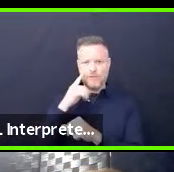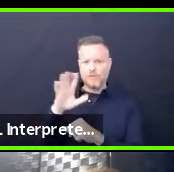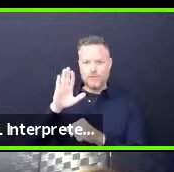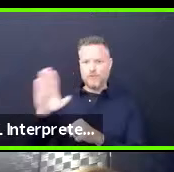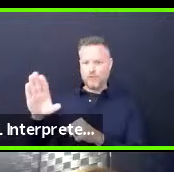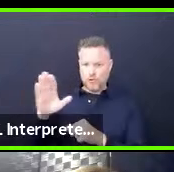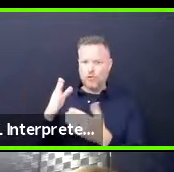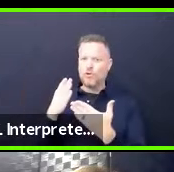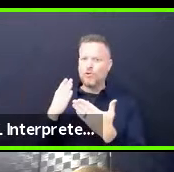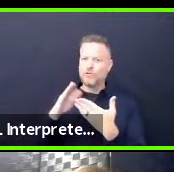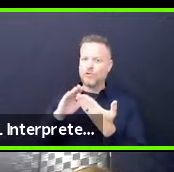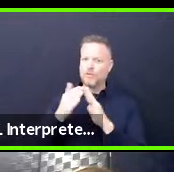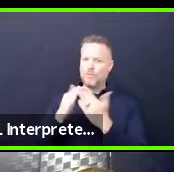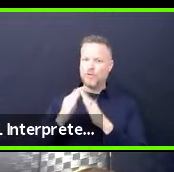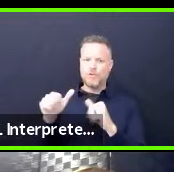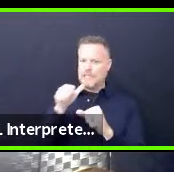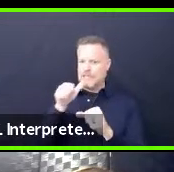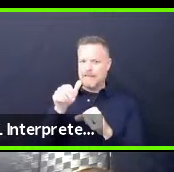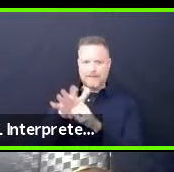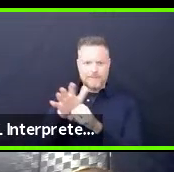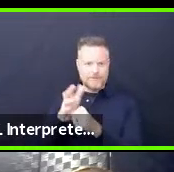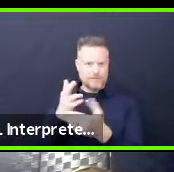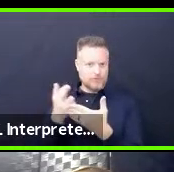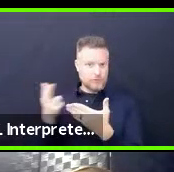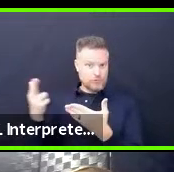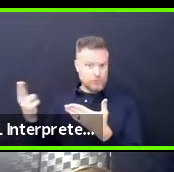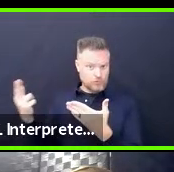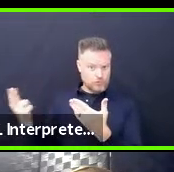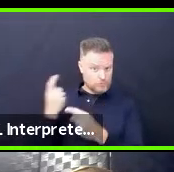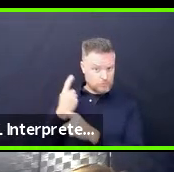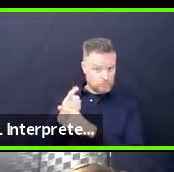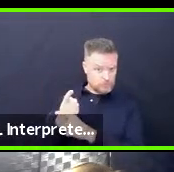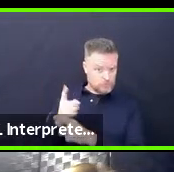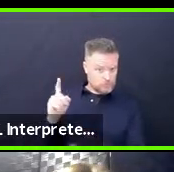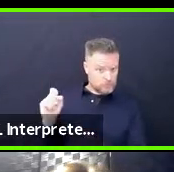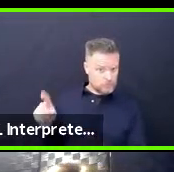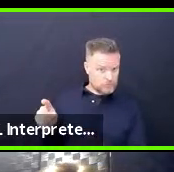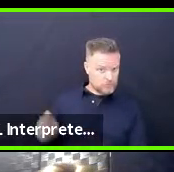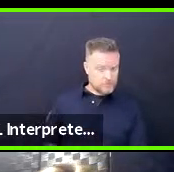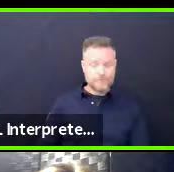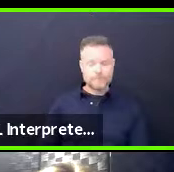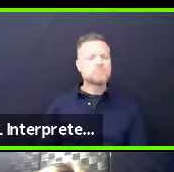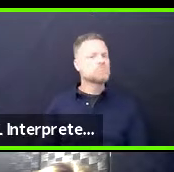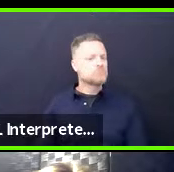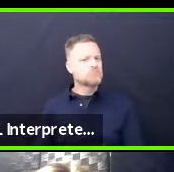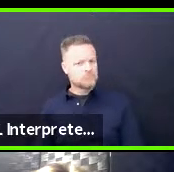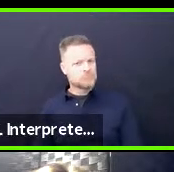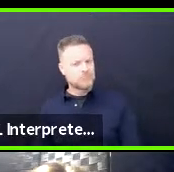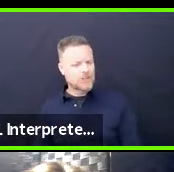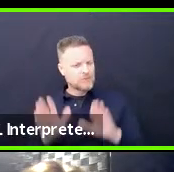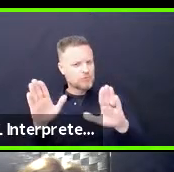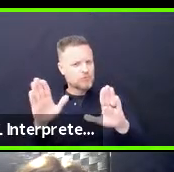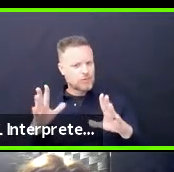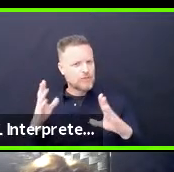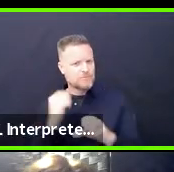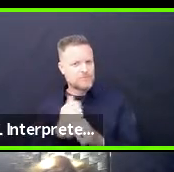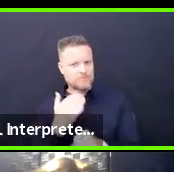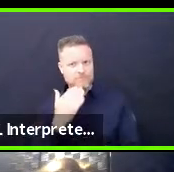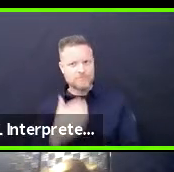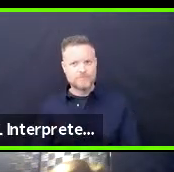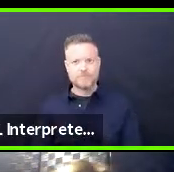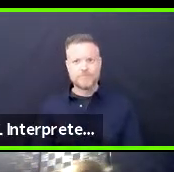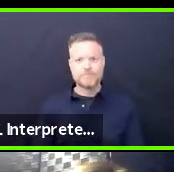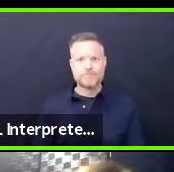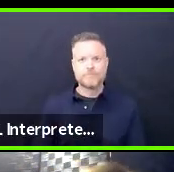under-resourced communities. Is that an accurate capturing of what you've shared? Great summary. Thank you. Thank you.